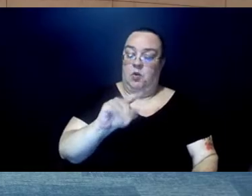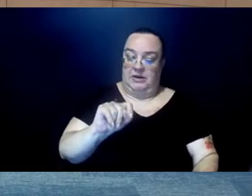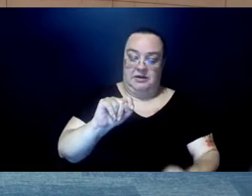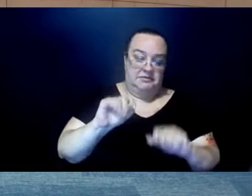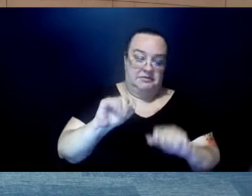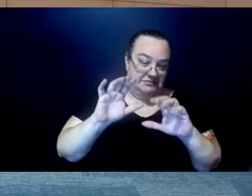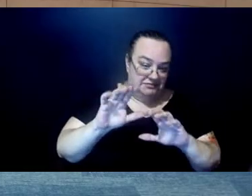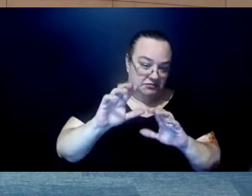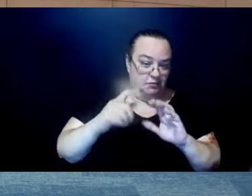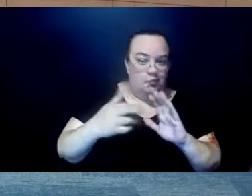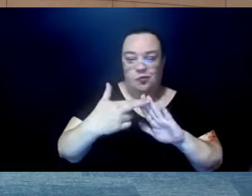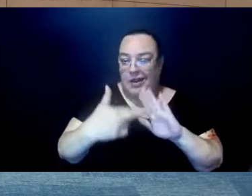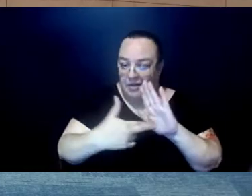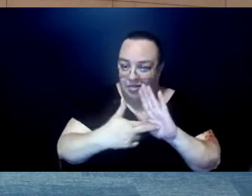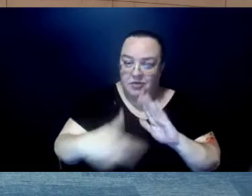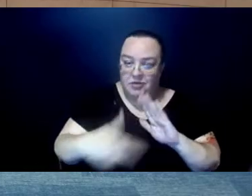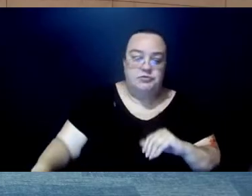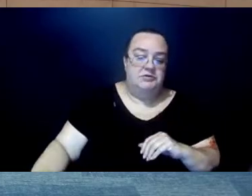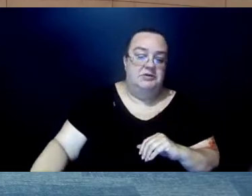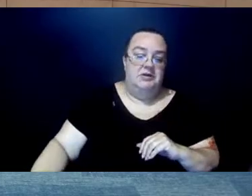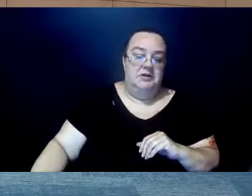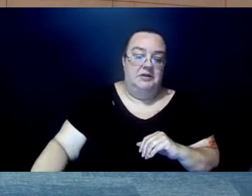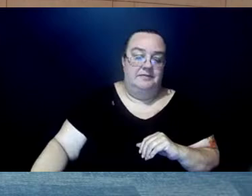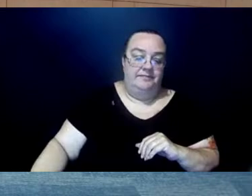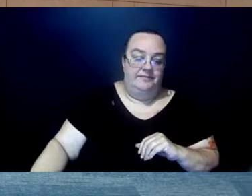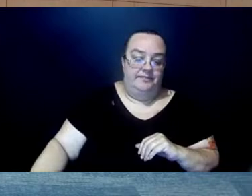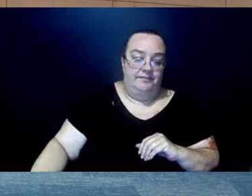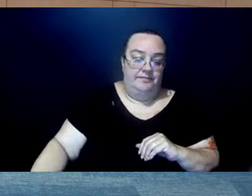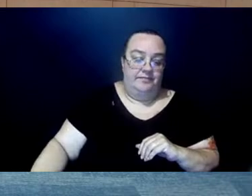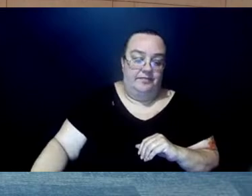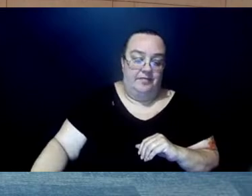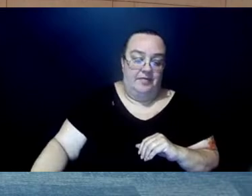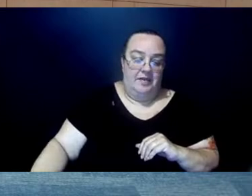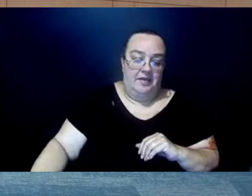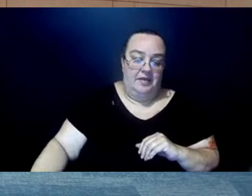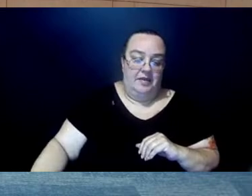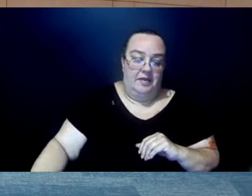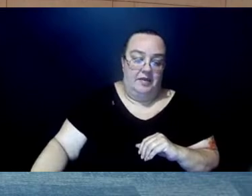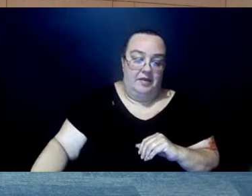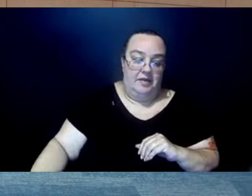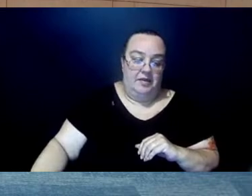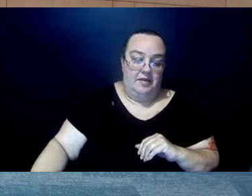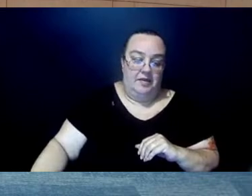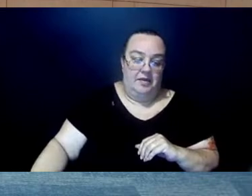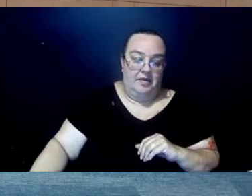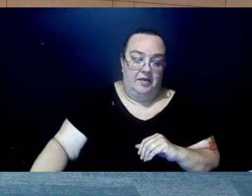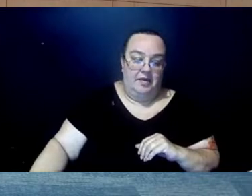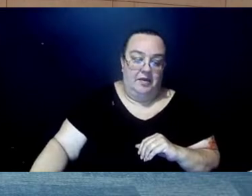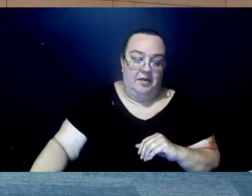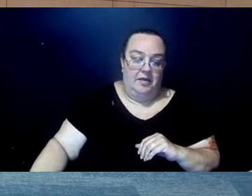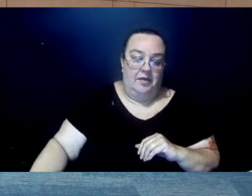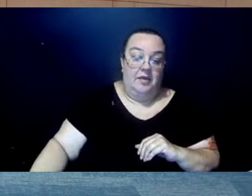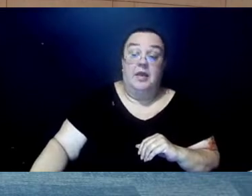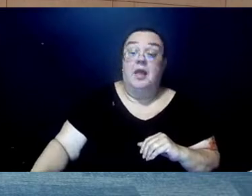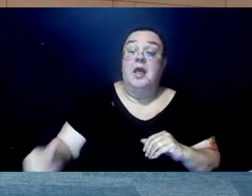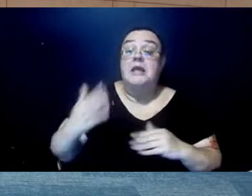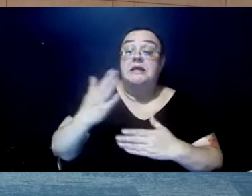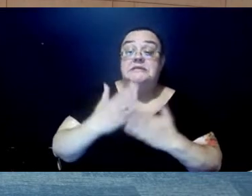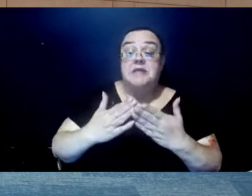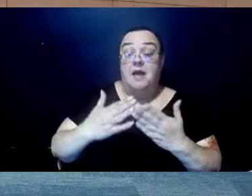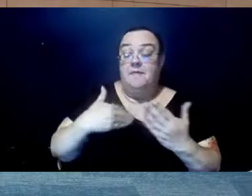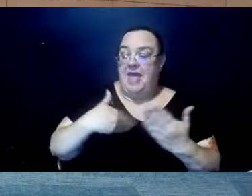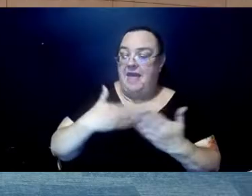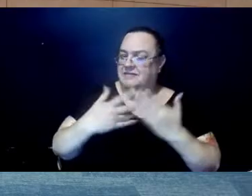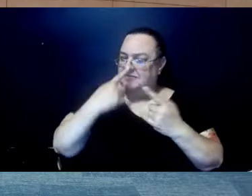generally consensus in the planning board, and where there was disagreement, those are being noted.